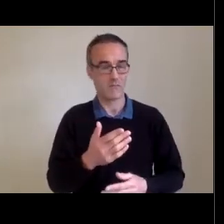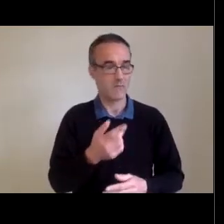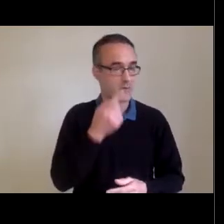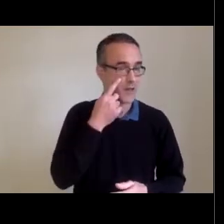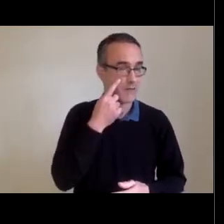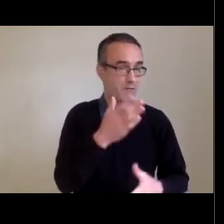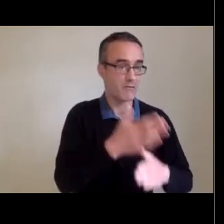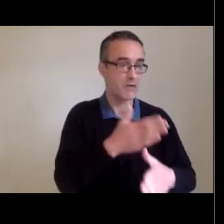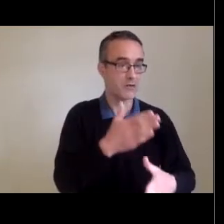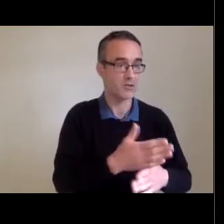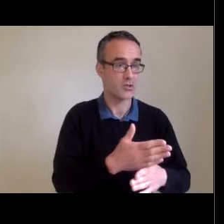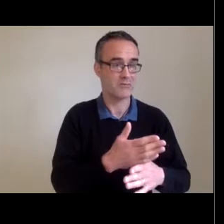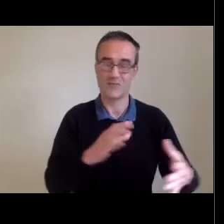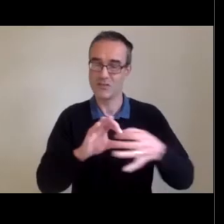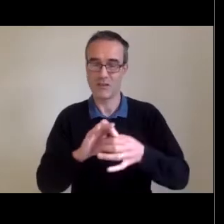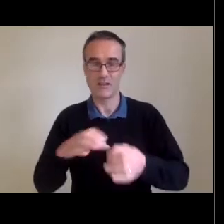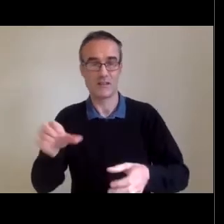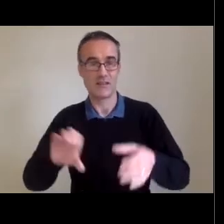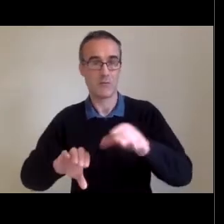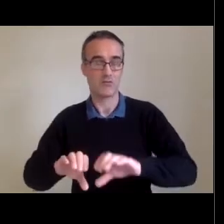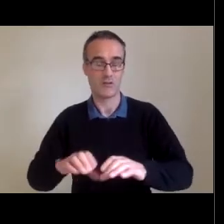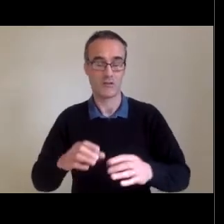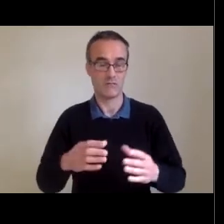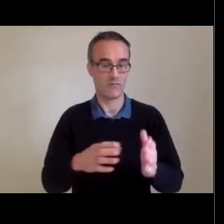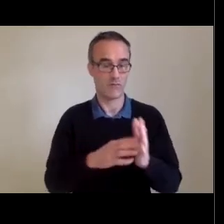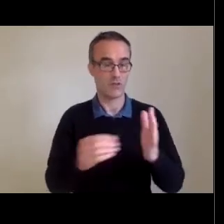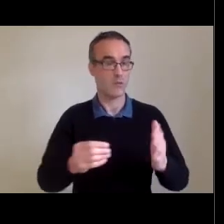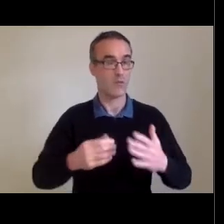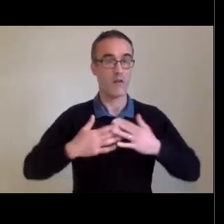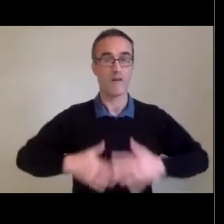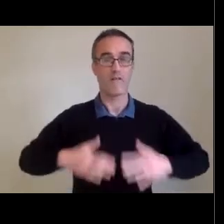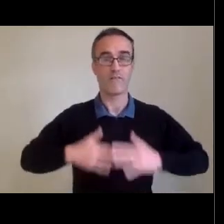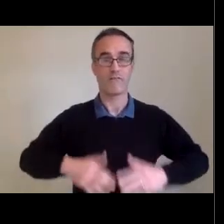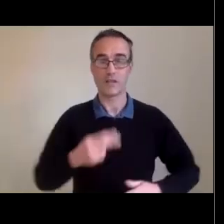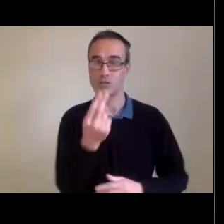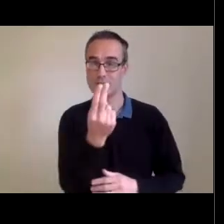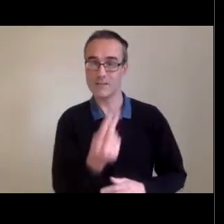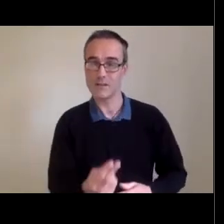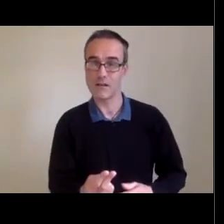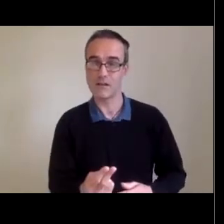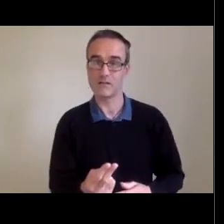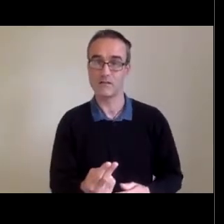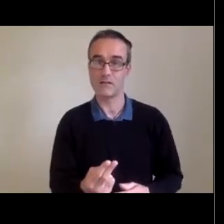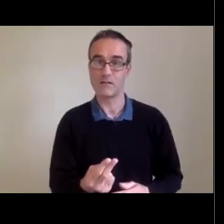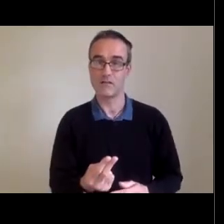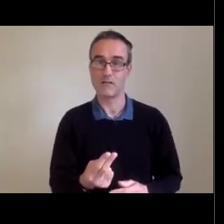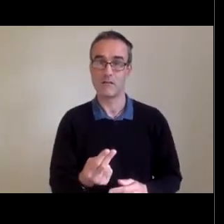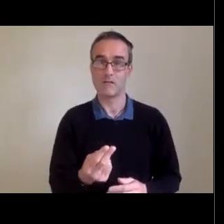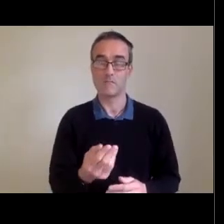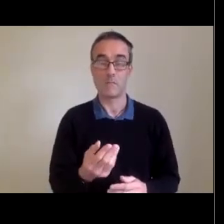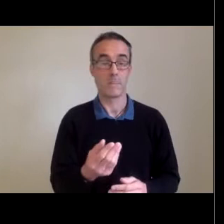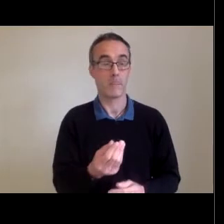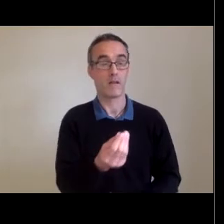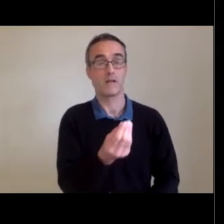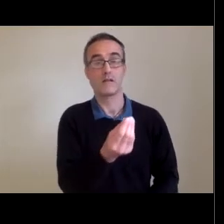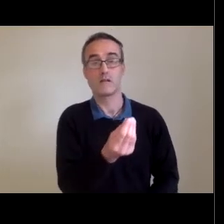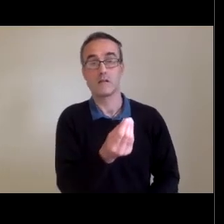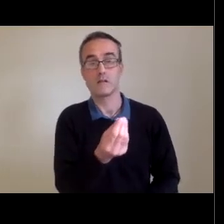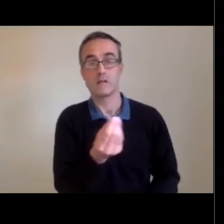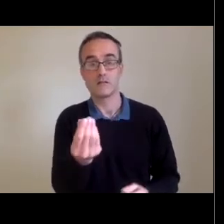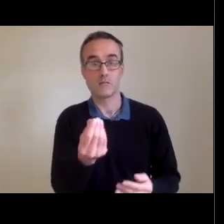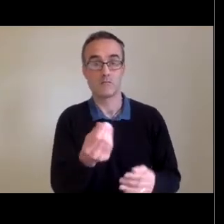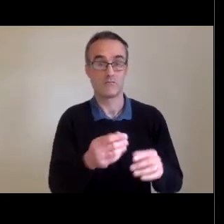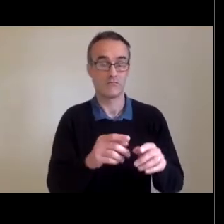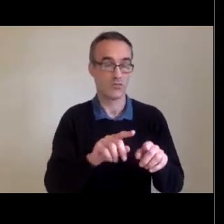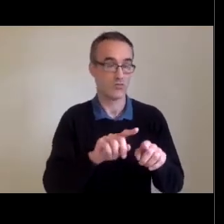schools, struggle at open schools. Some are into buying and selling, while some that are